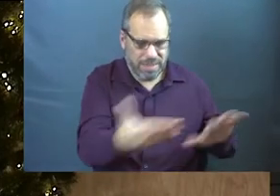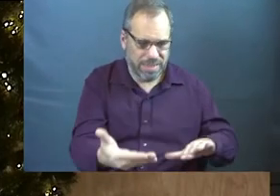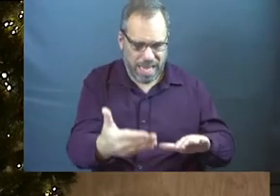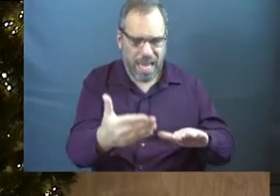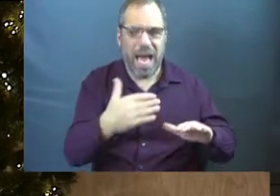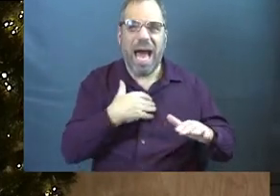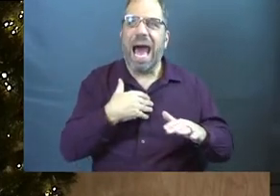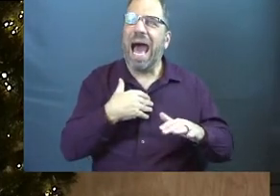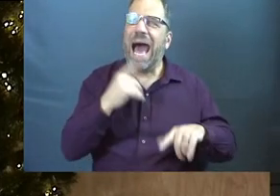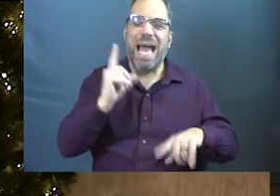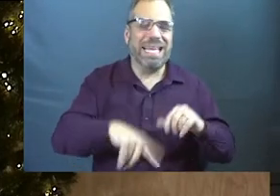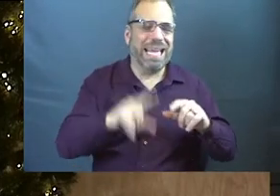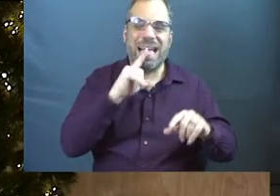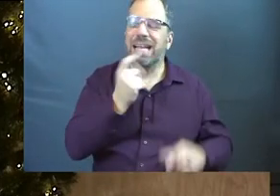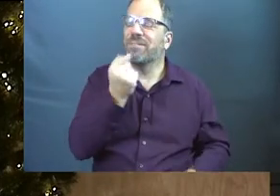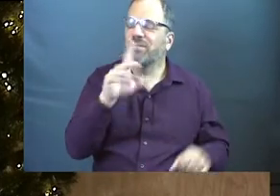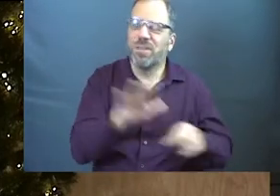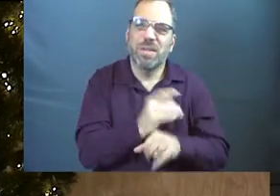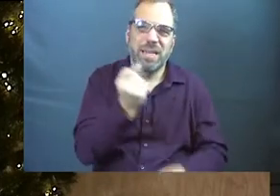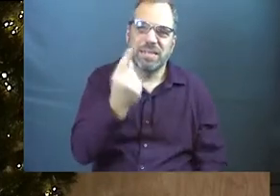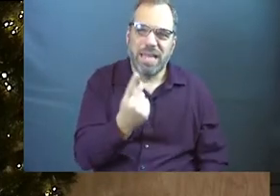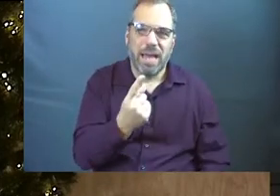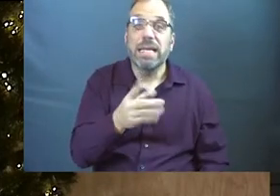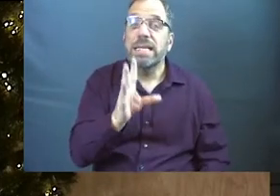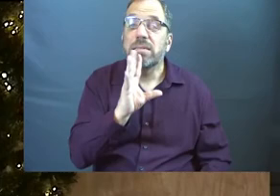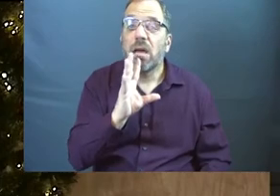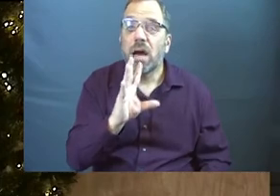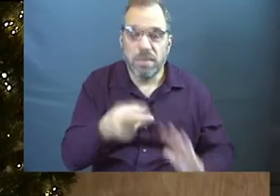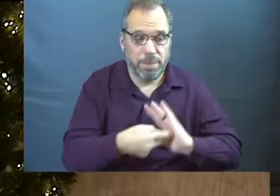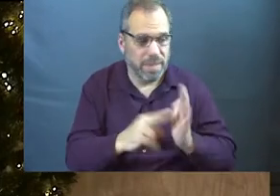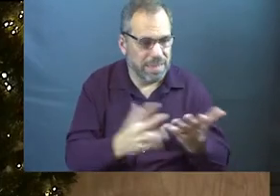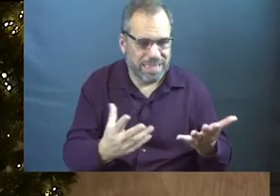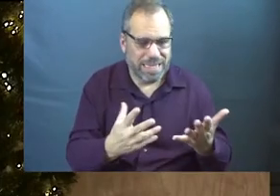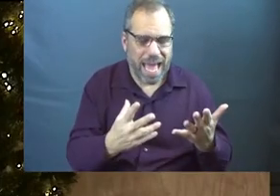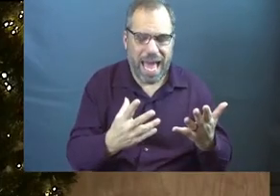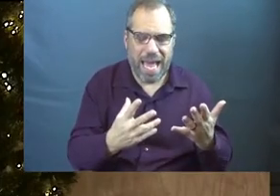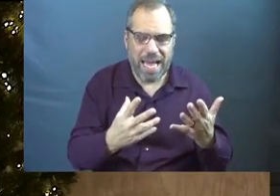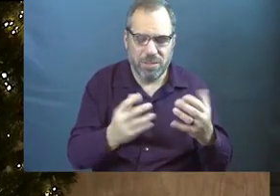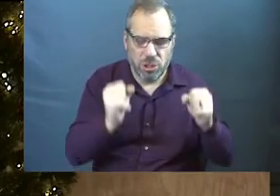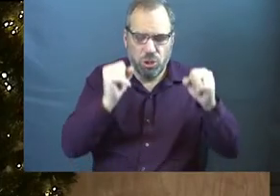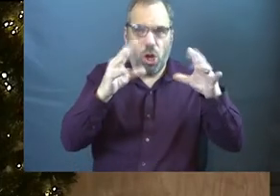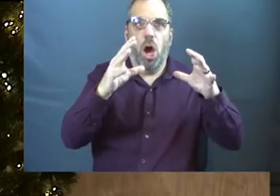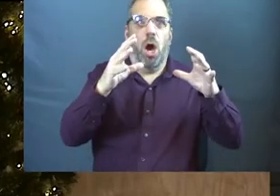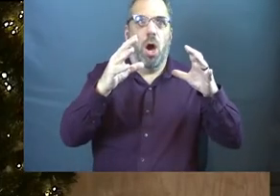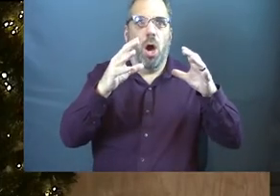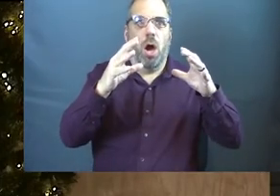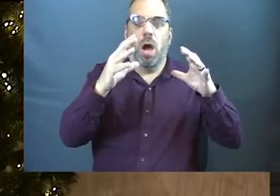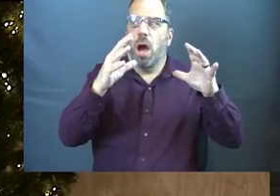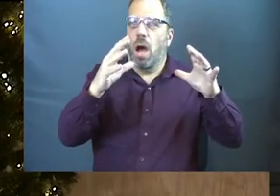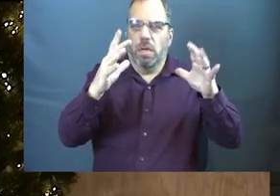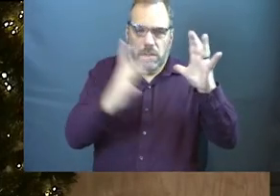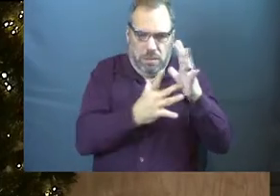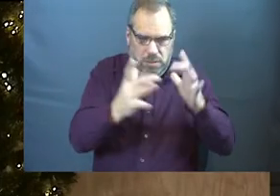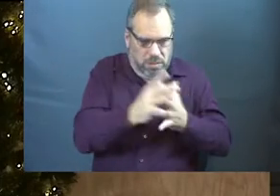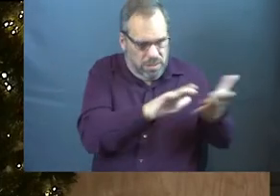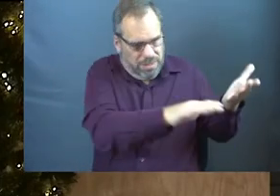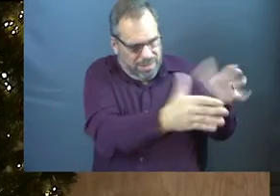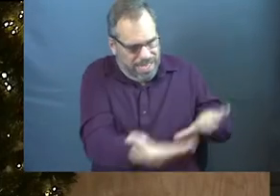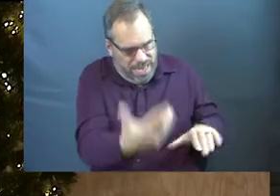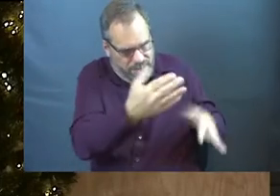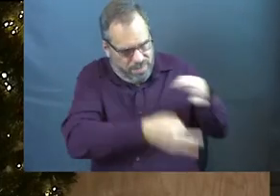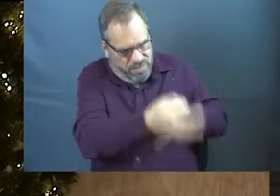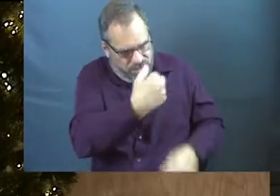I scarce can't take it in. He's talking about that shock that you get when you know first that Jesus died for